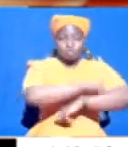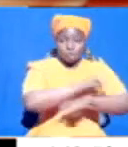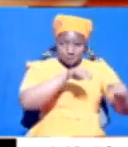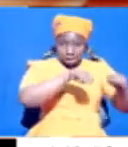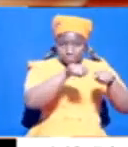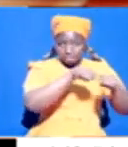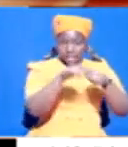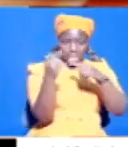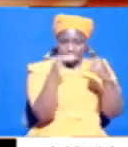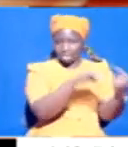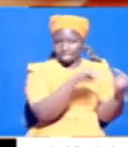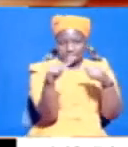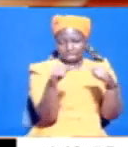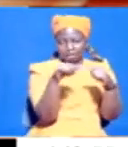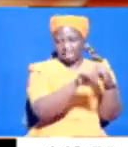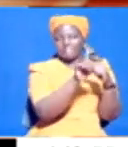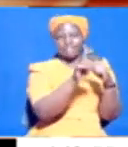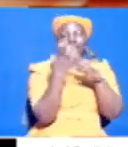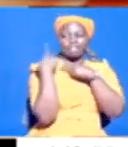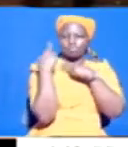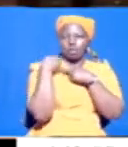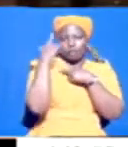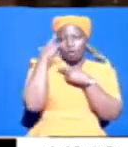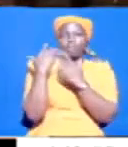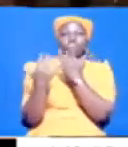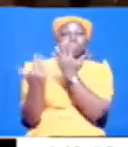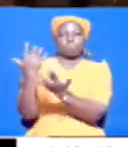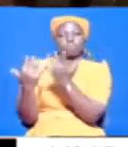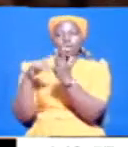dormitories in less than a month. Have a look.